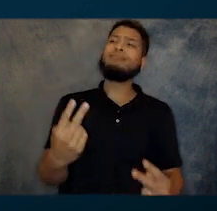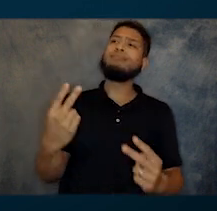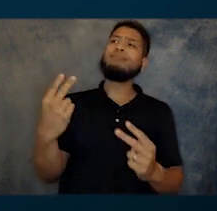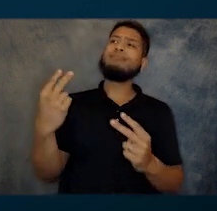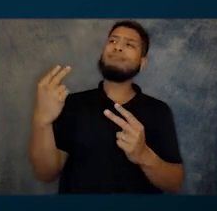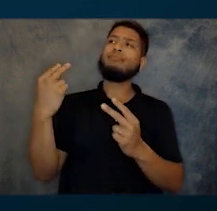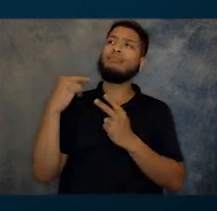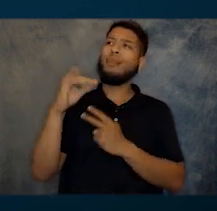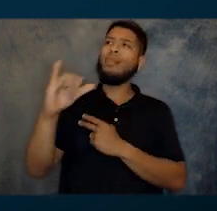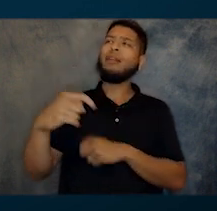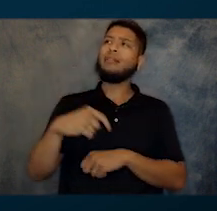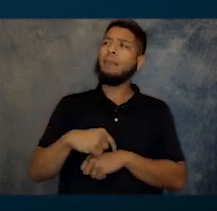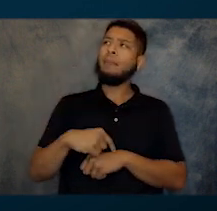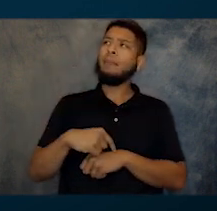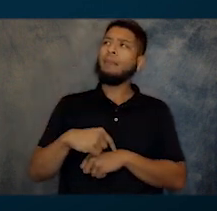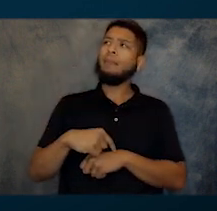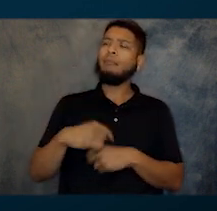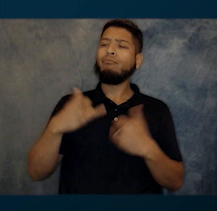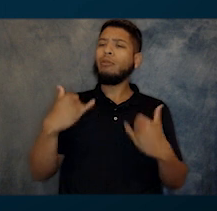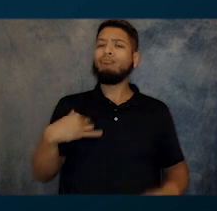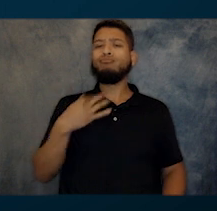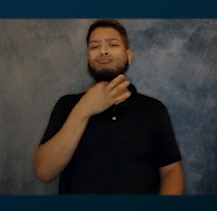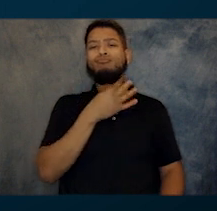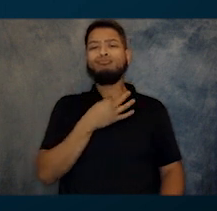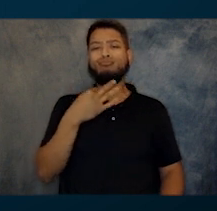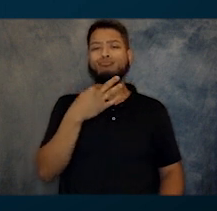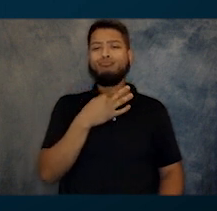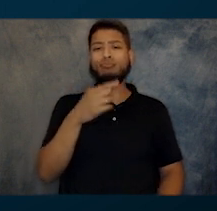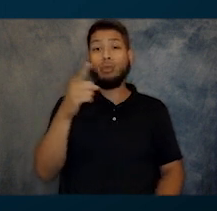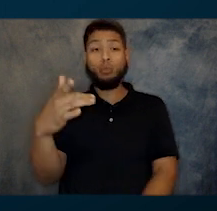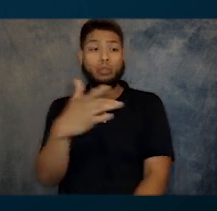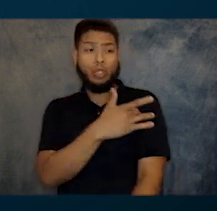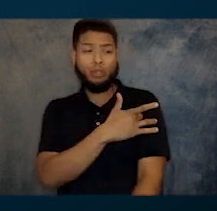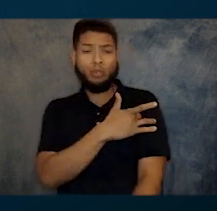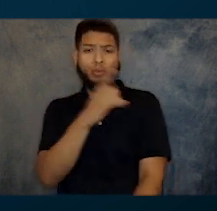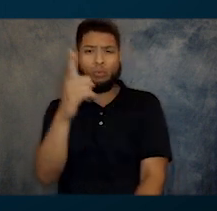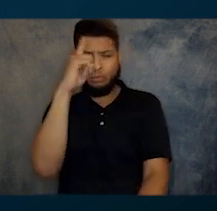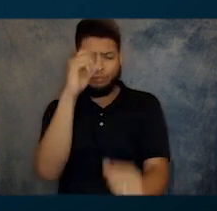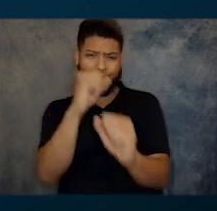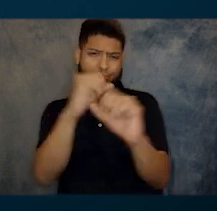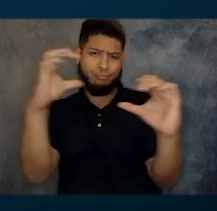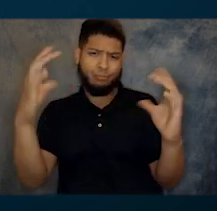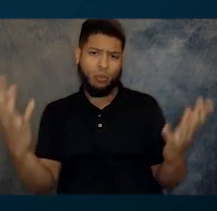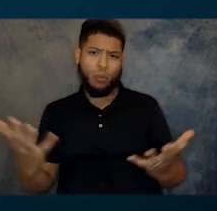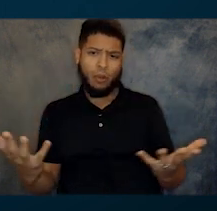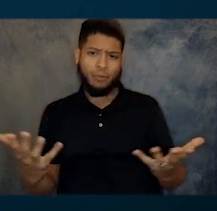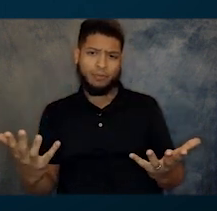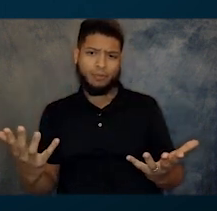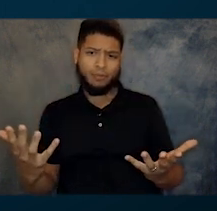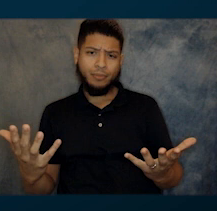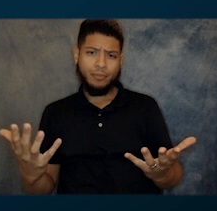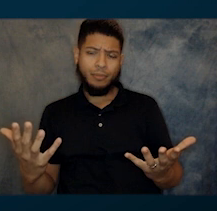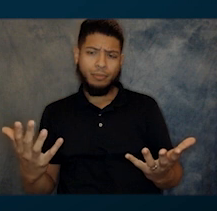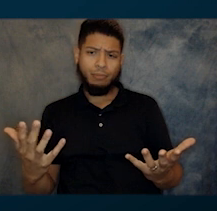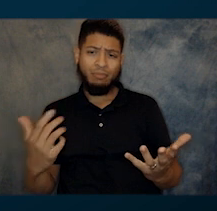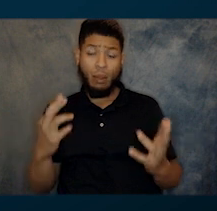Your hand on my scar brings me back to the tub, and I want to ask you, what do you feel when